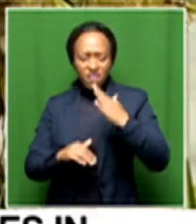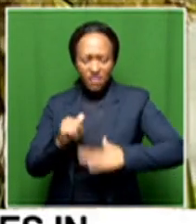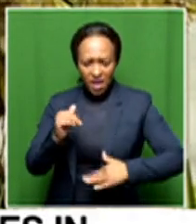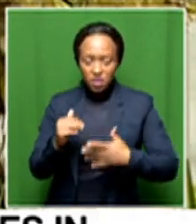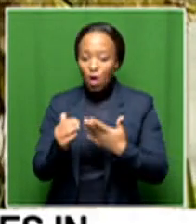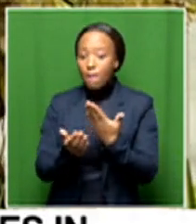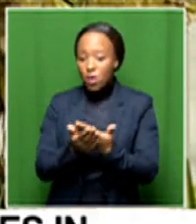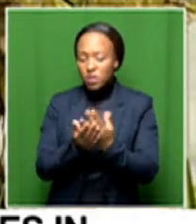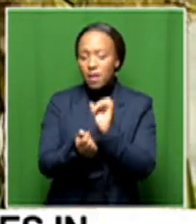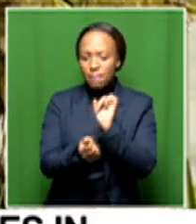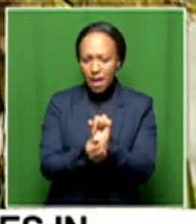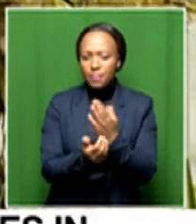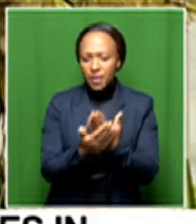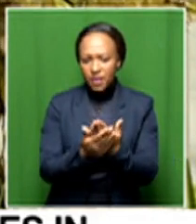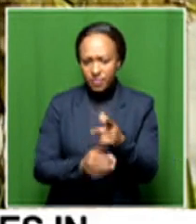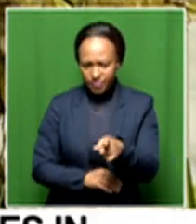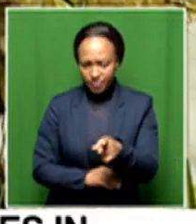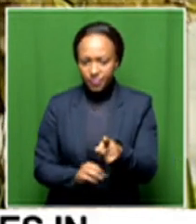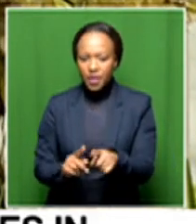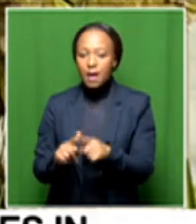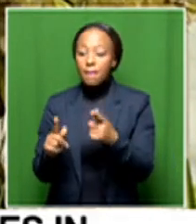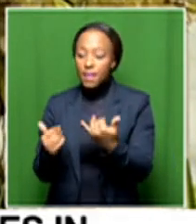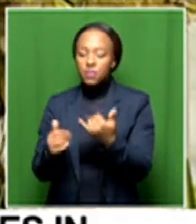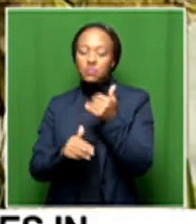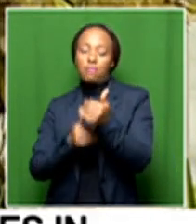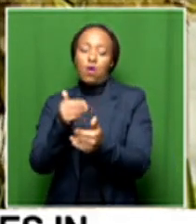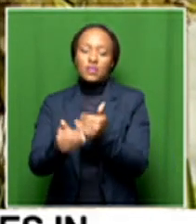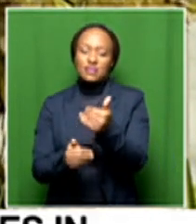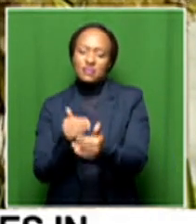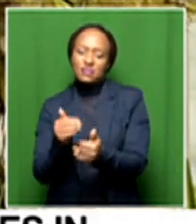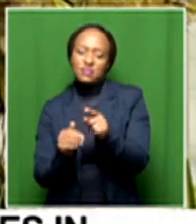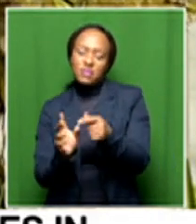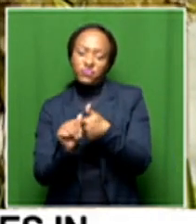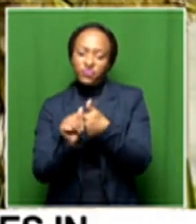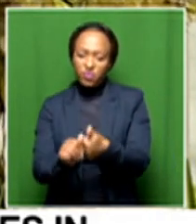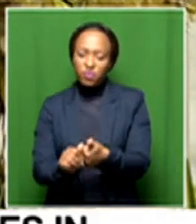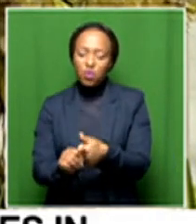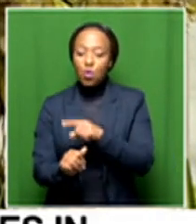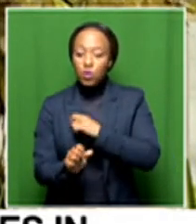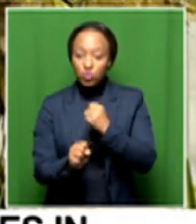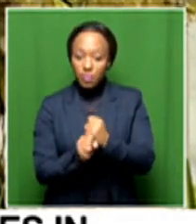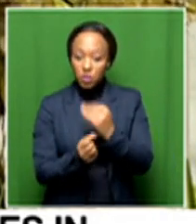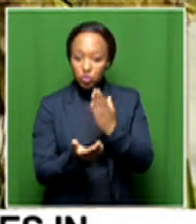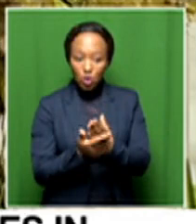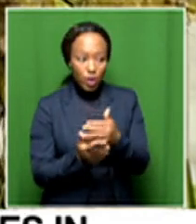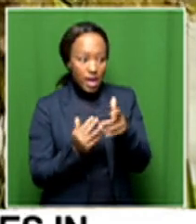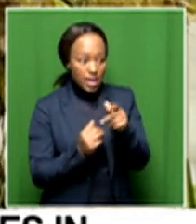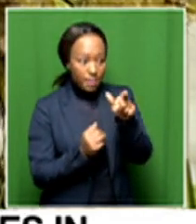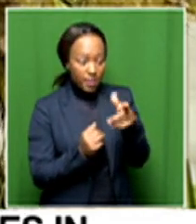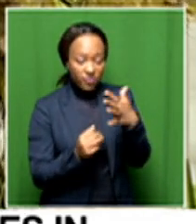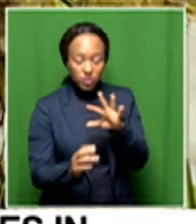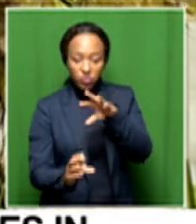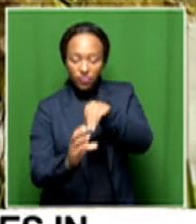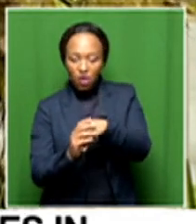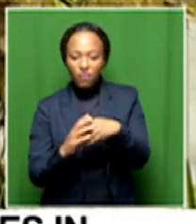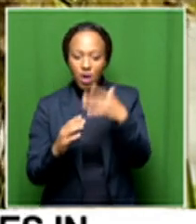and imprisonment. But obviously there is a process of ensuring that whoever has done business with the state,